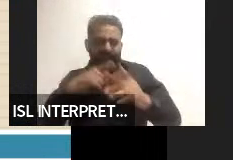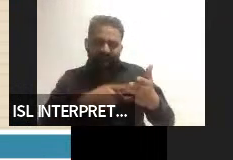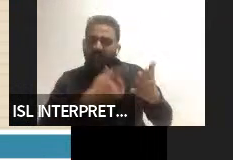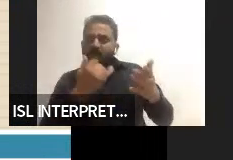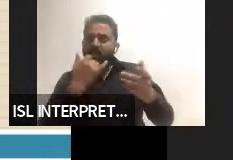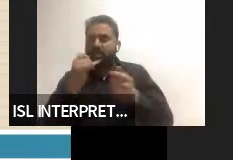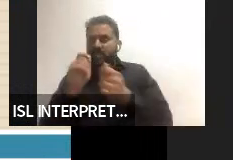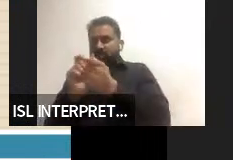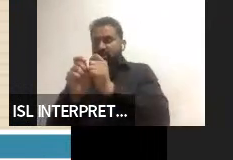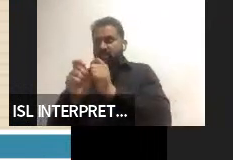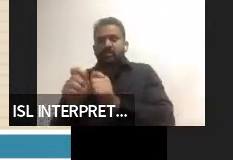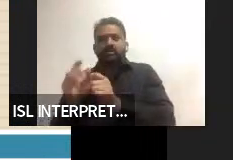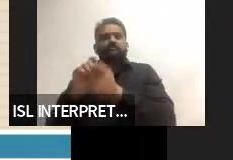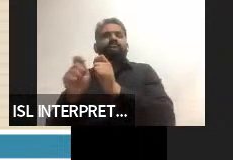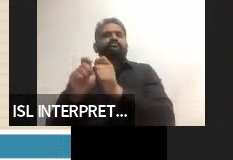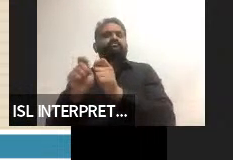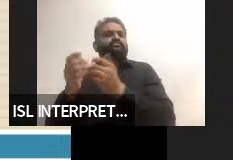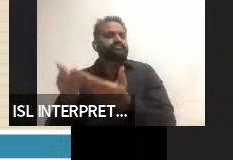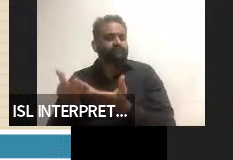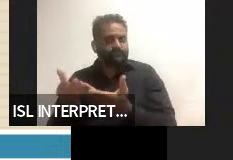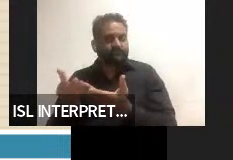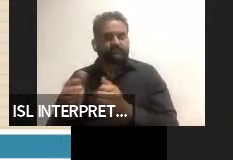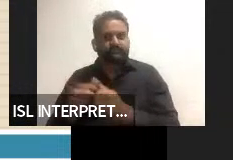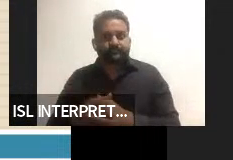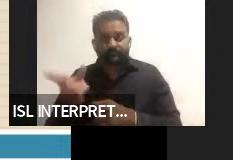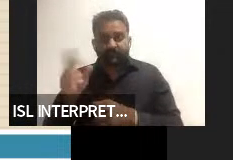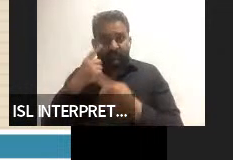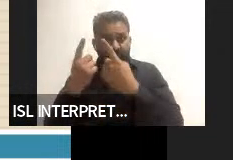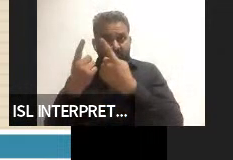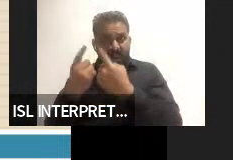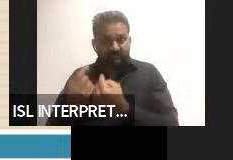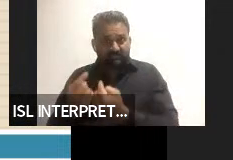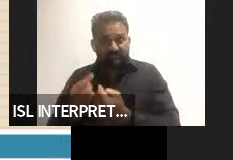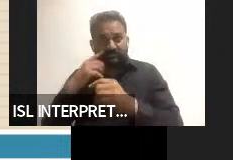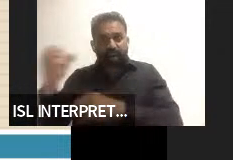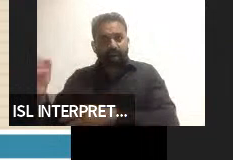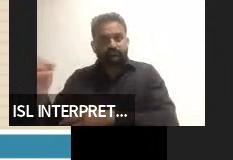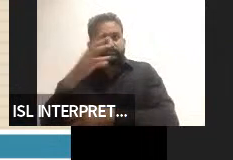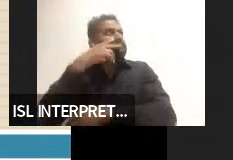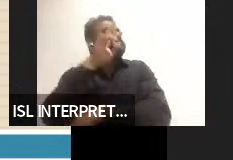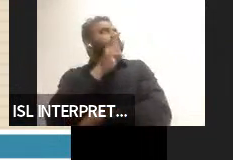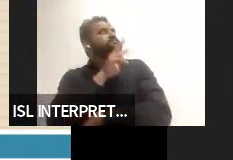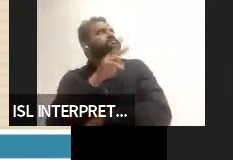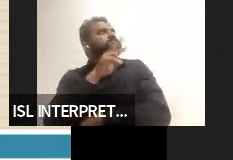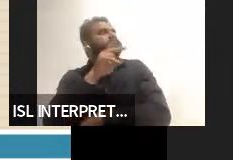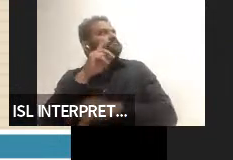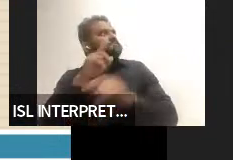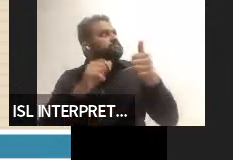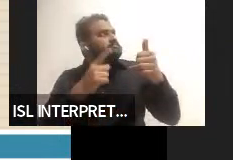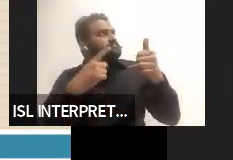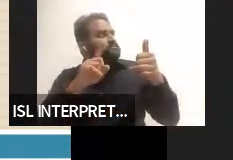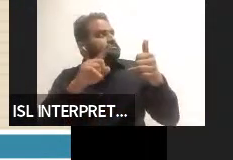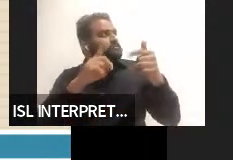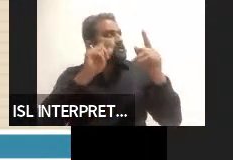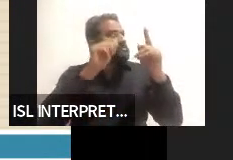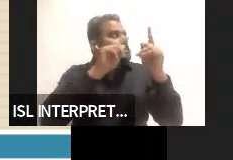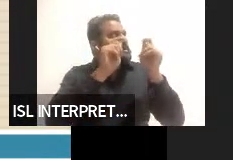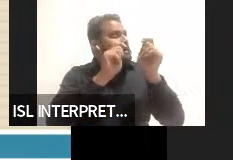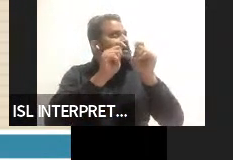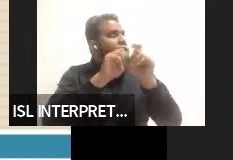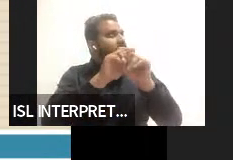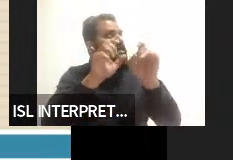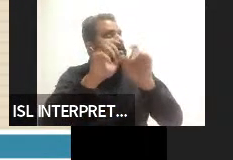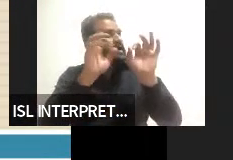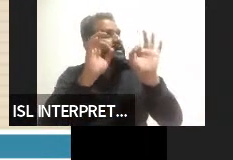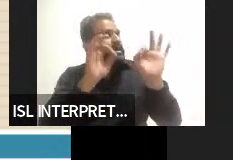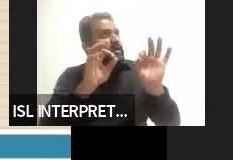correcting it again. And check once again on the projector that corrections are at the right place and it has